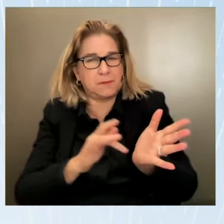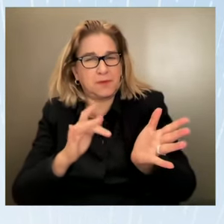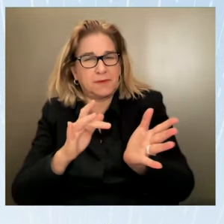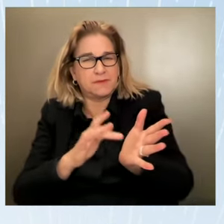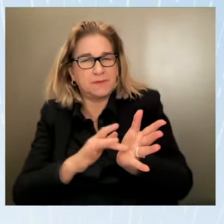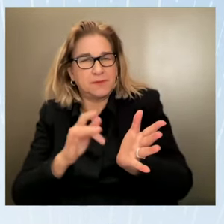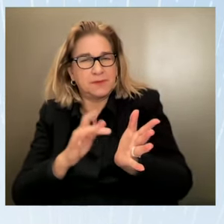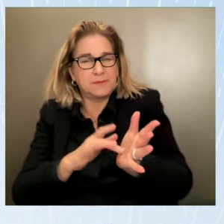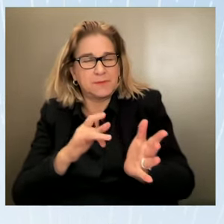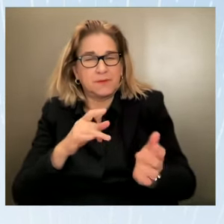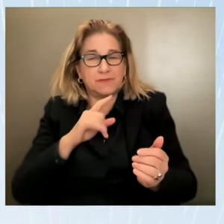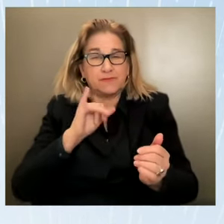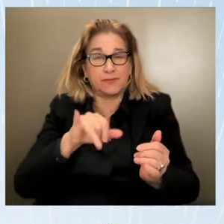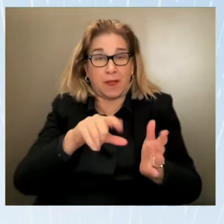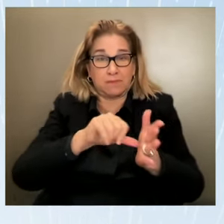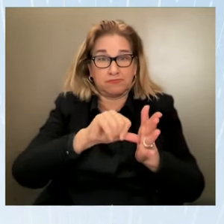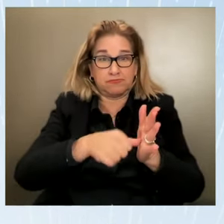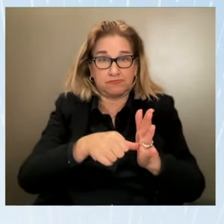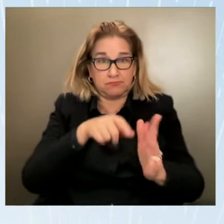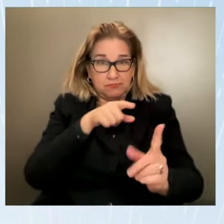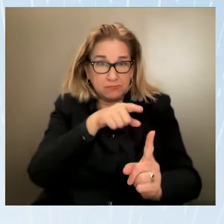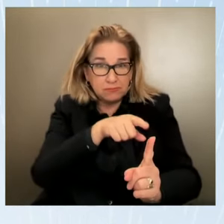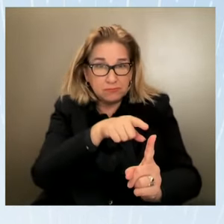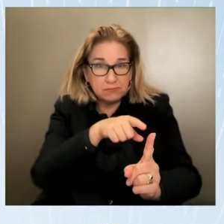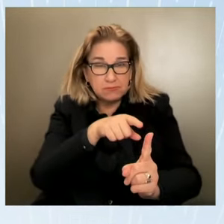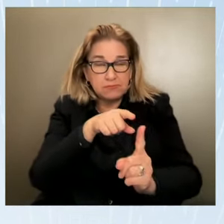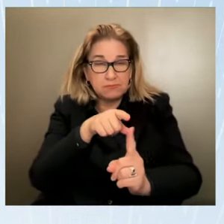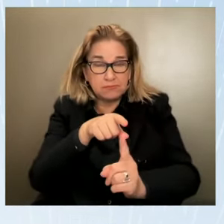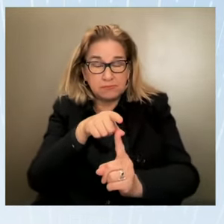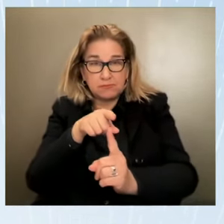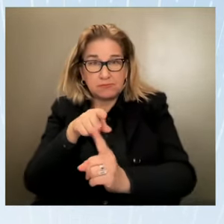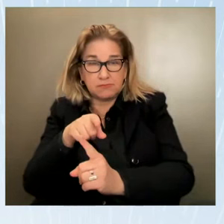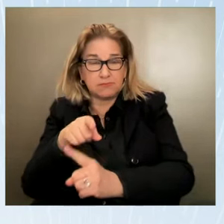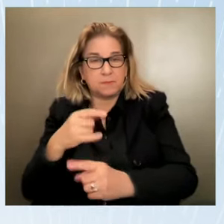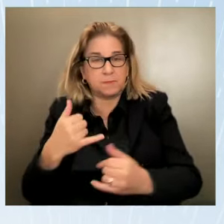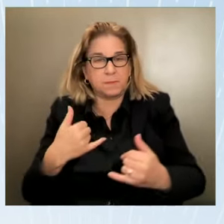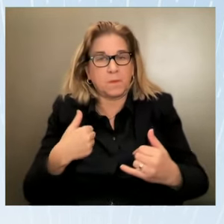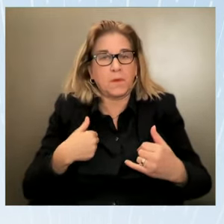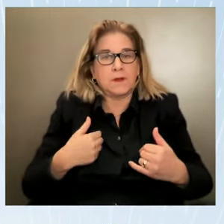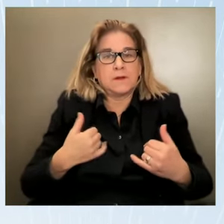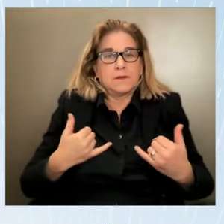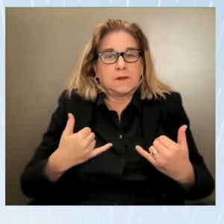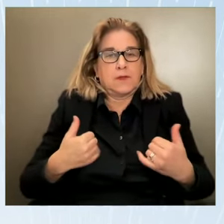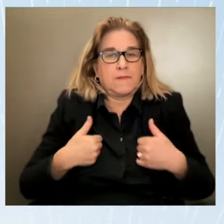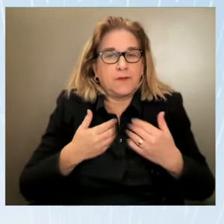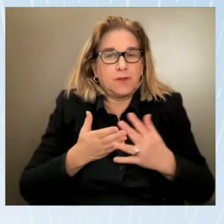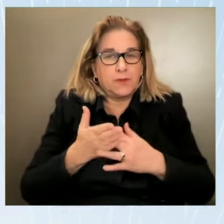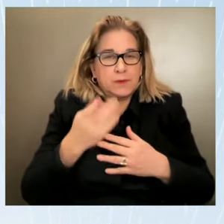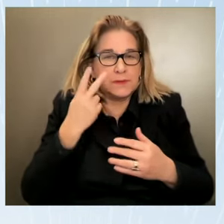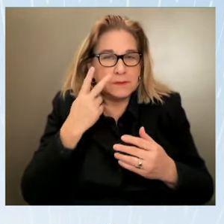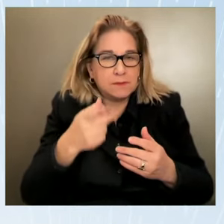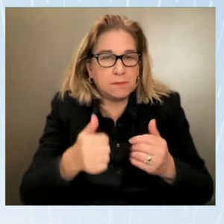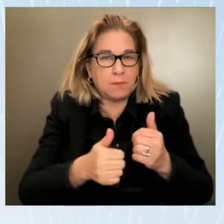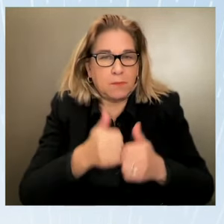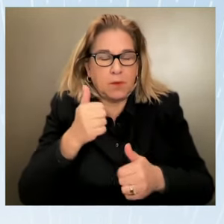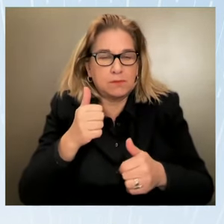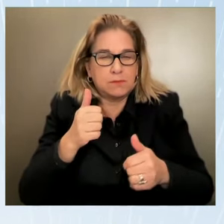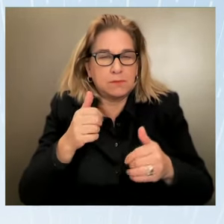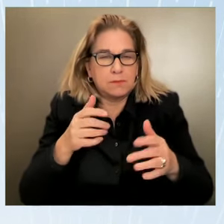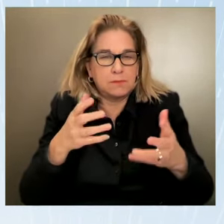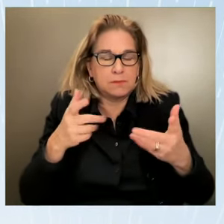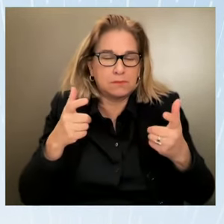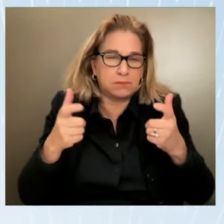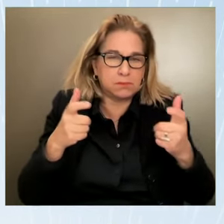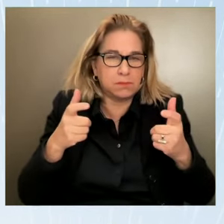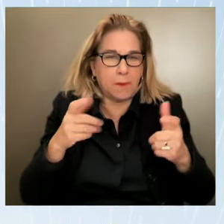living through the most significant migration challenge in history, ever since we've been recording this. There are more